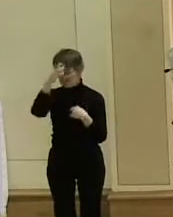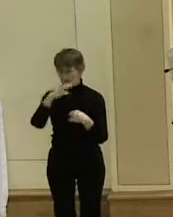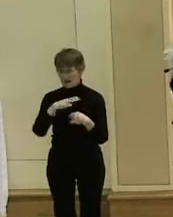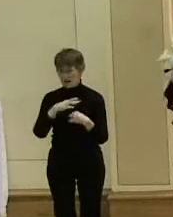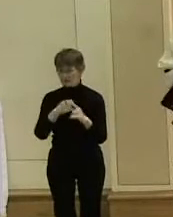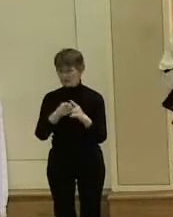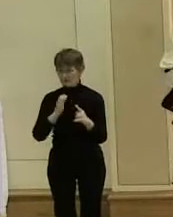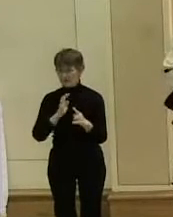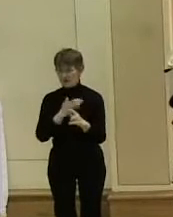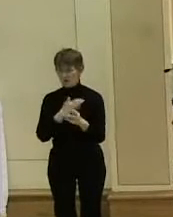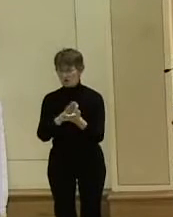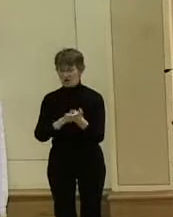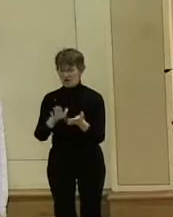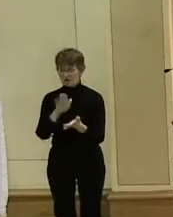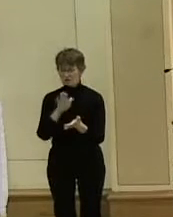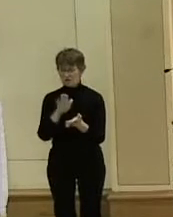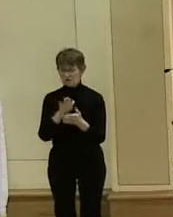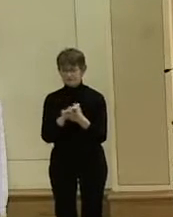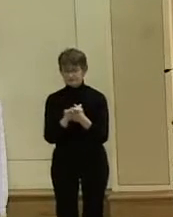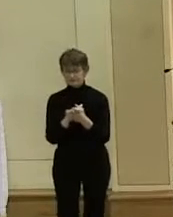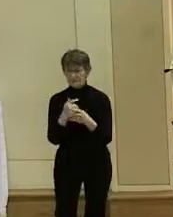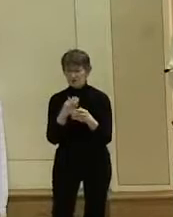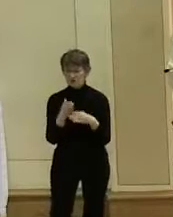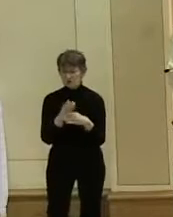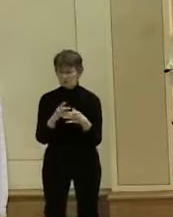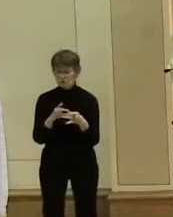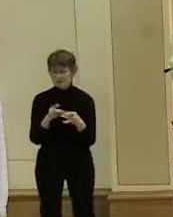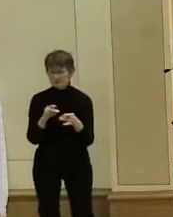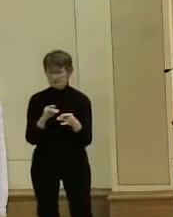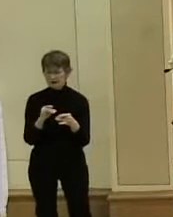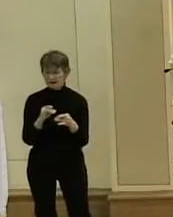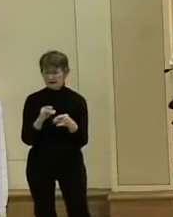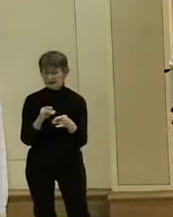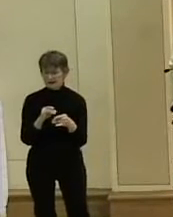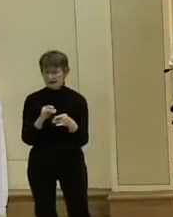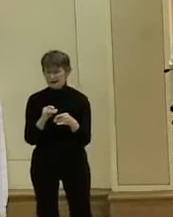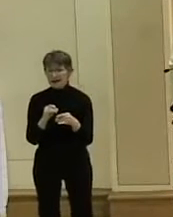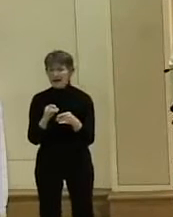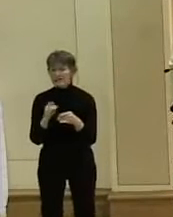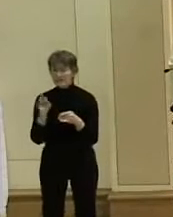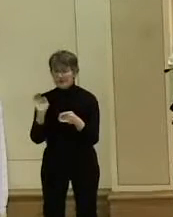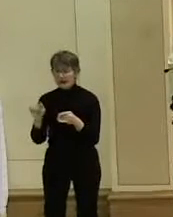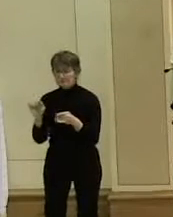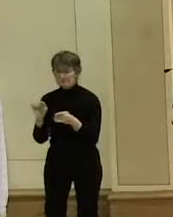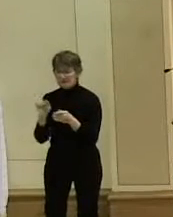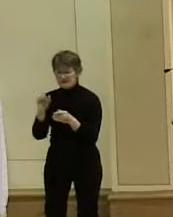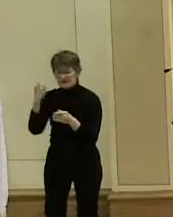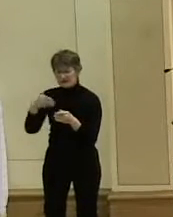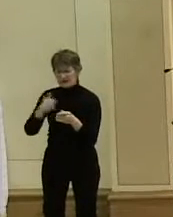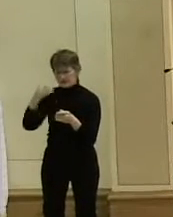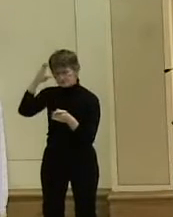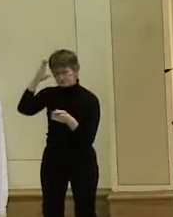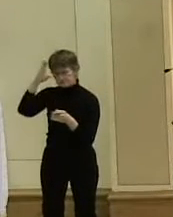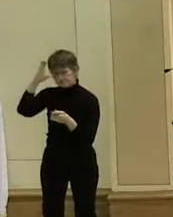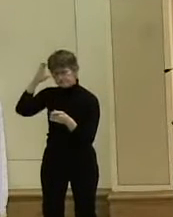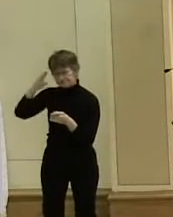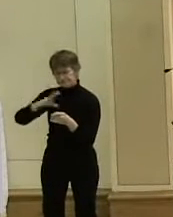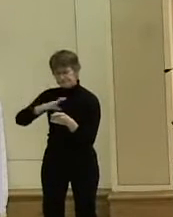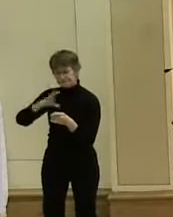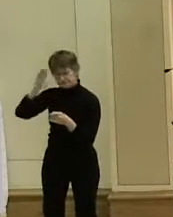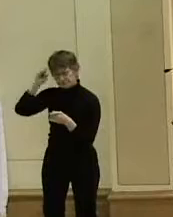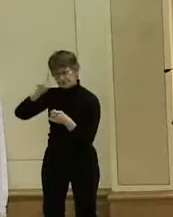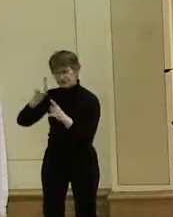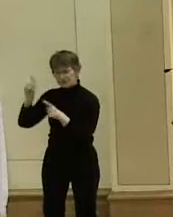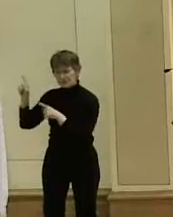that's from our college, and I'm going to share it again. He's from Singapore. And he has been